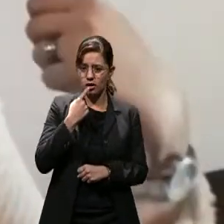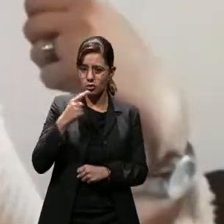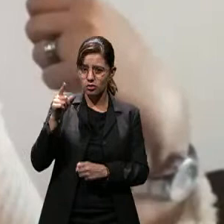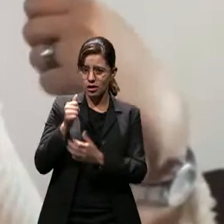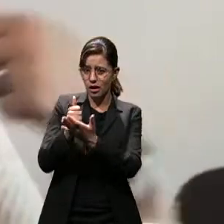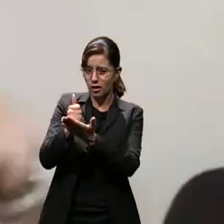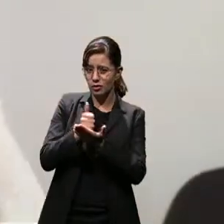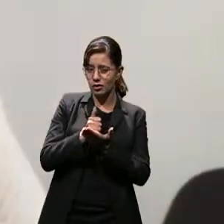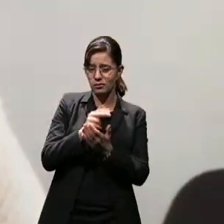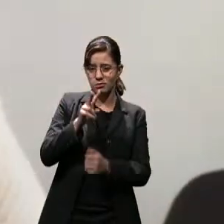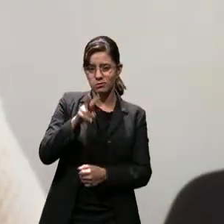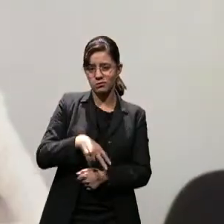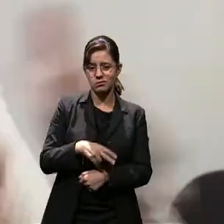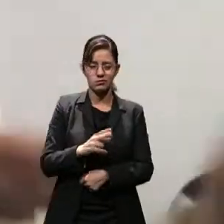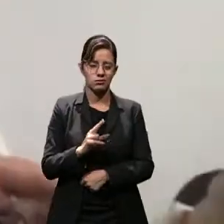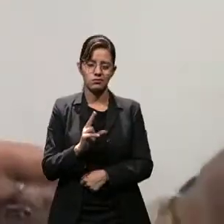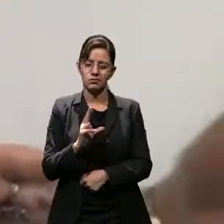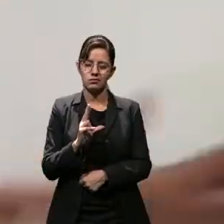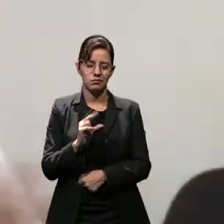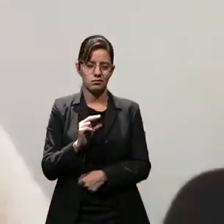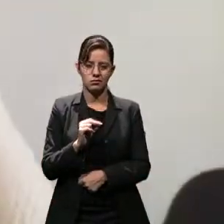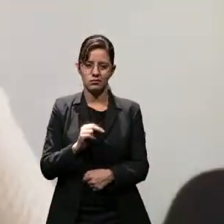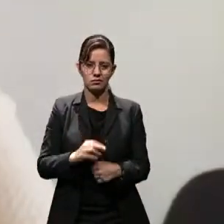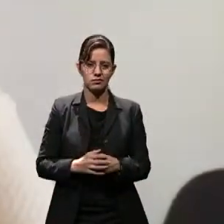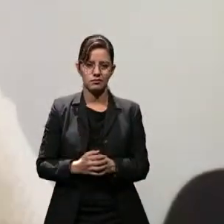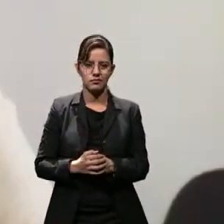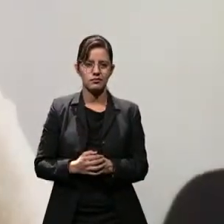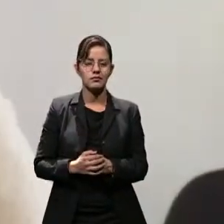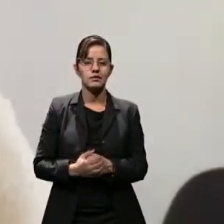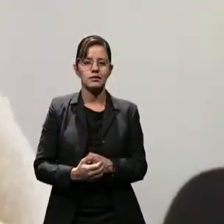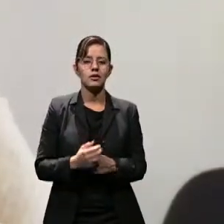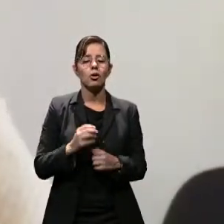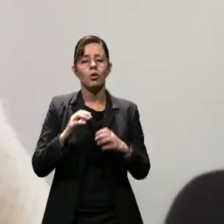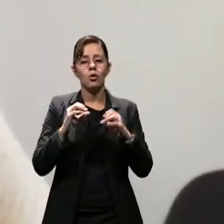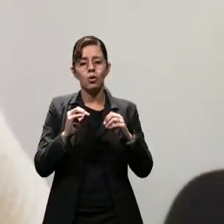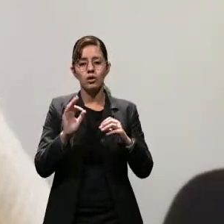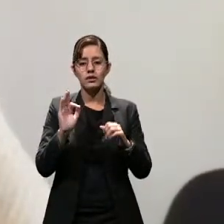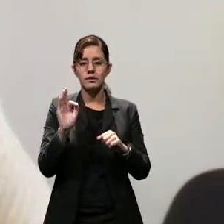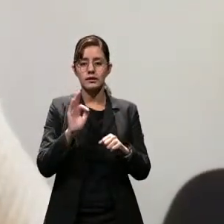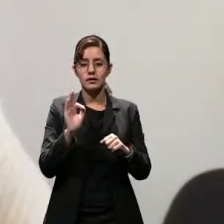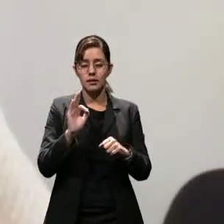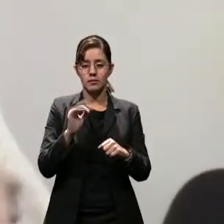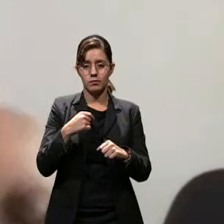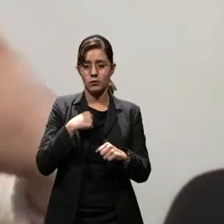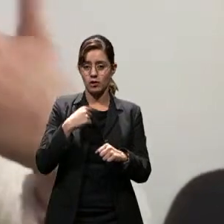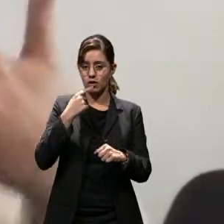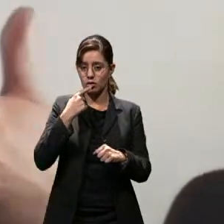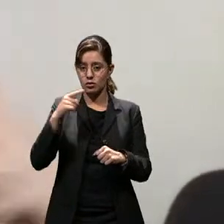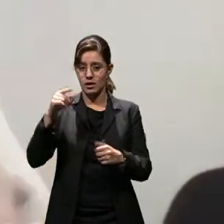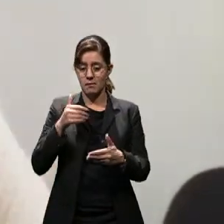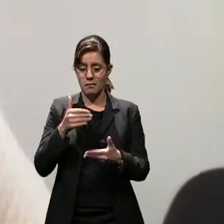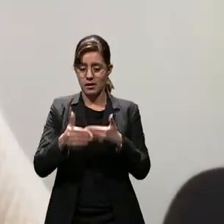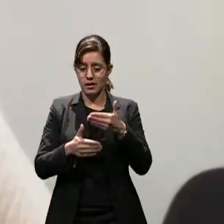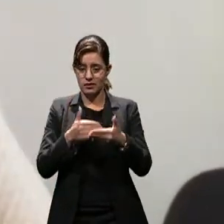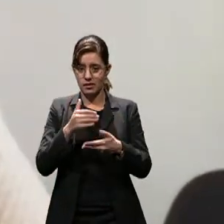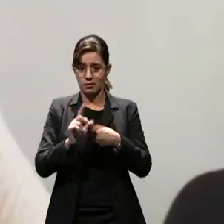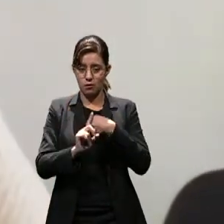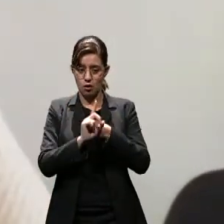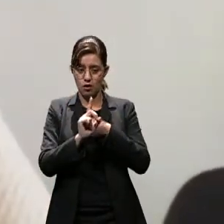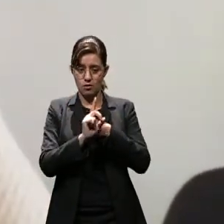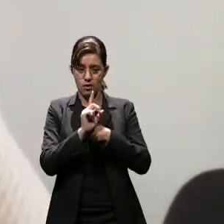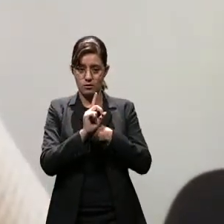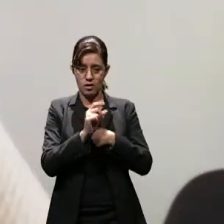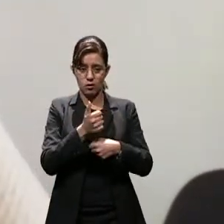mechanisms are not effective enough to protect them from the fact or from the consequences of that